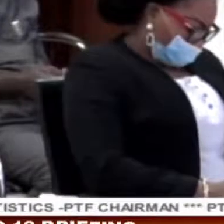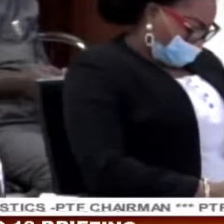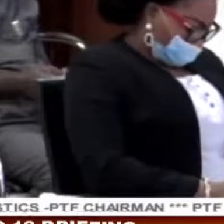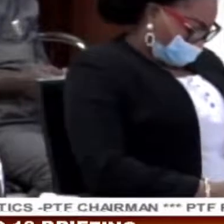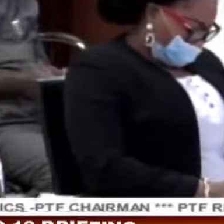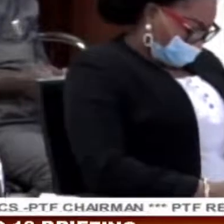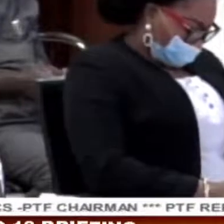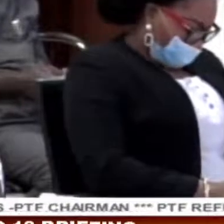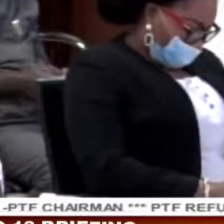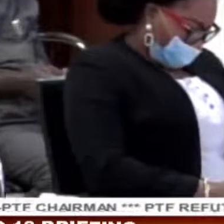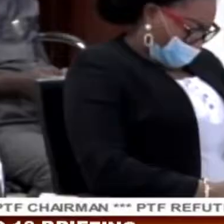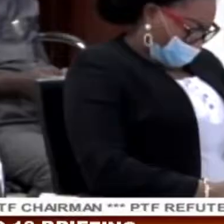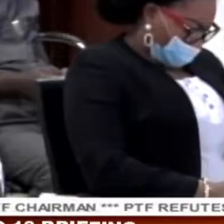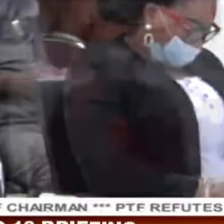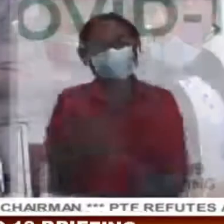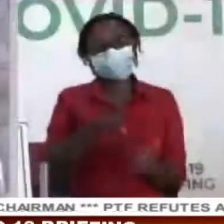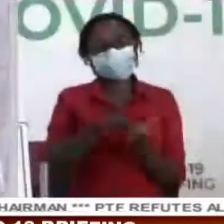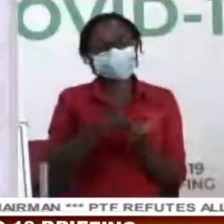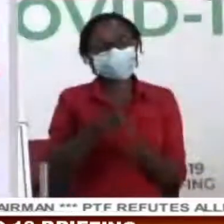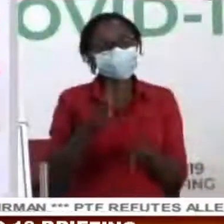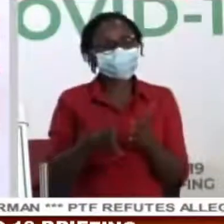PTF, gentlemen of the press, good evening.